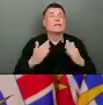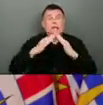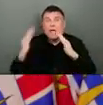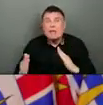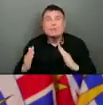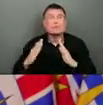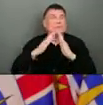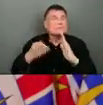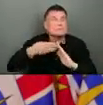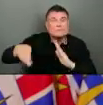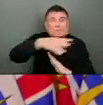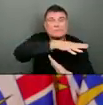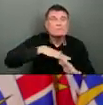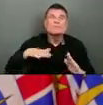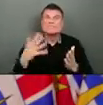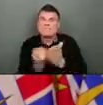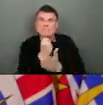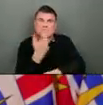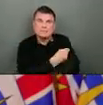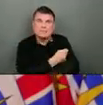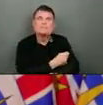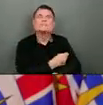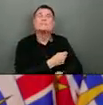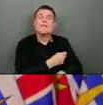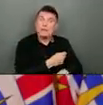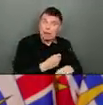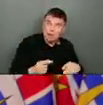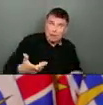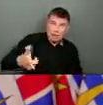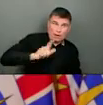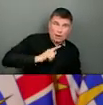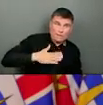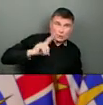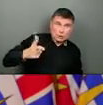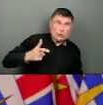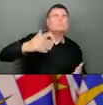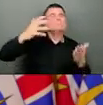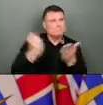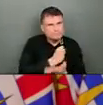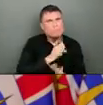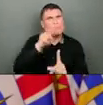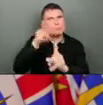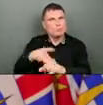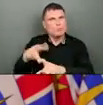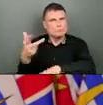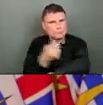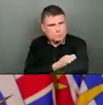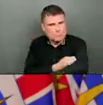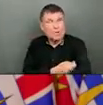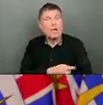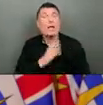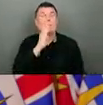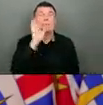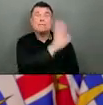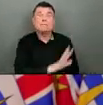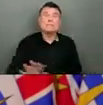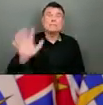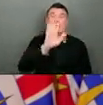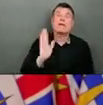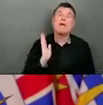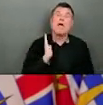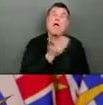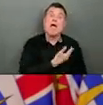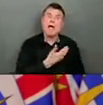eligible. Our progress through this pandemic has been here in BC the result of us all working